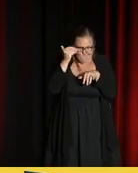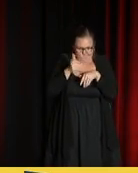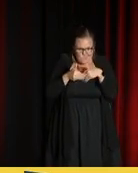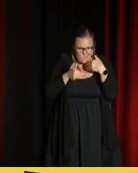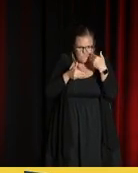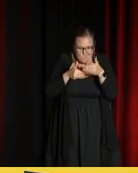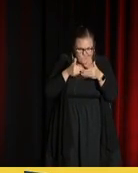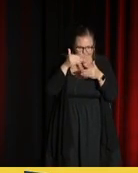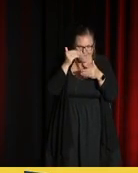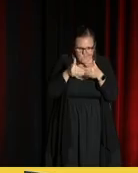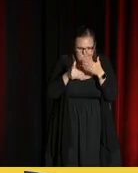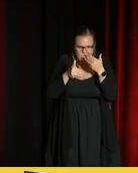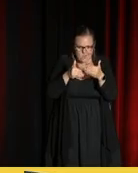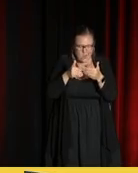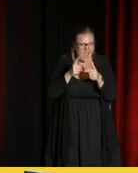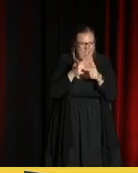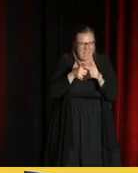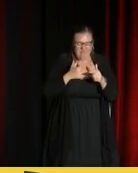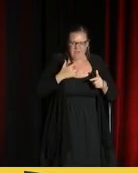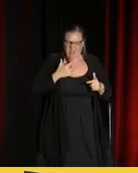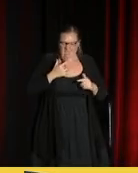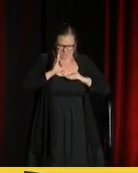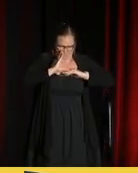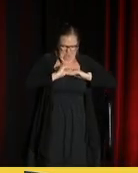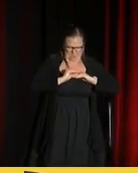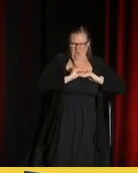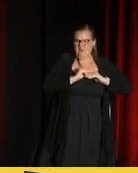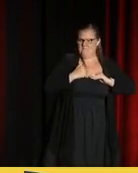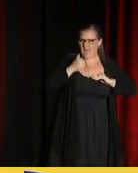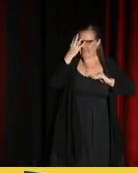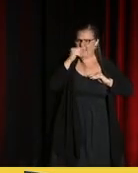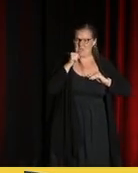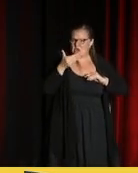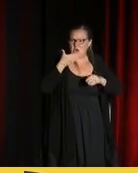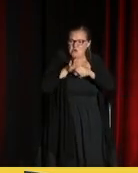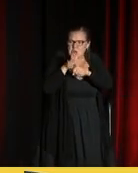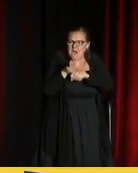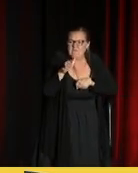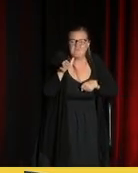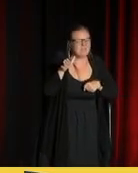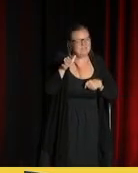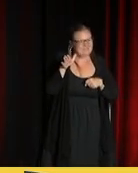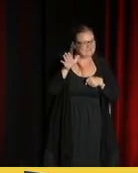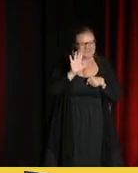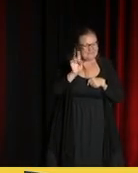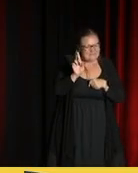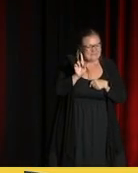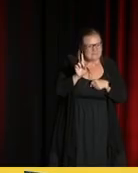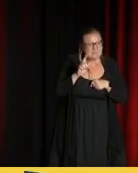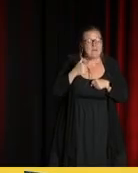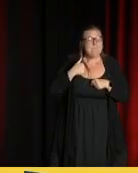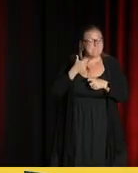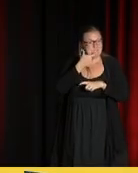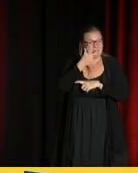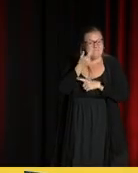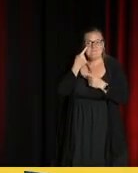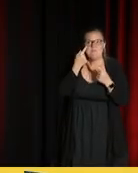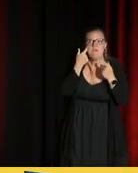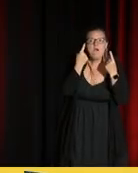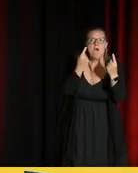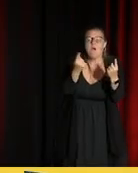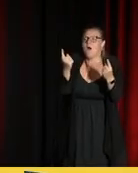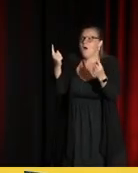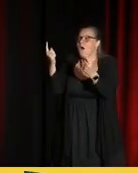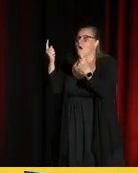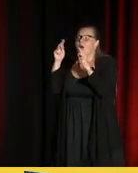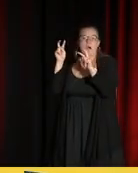for the very thing that makes their thinking valuable in the first place. But here's what I've watched happen over and